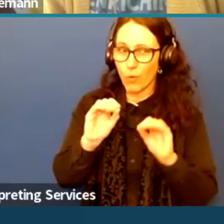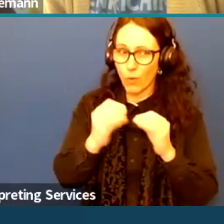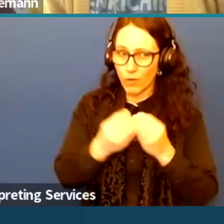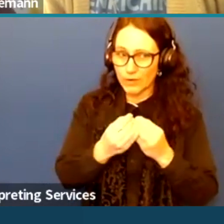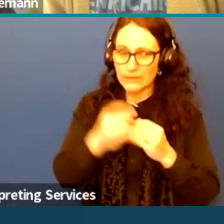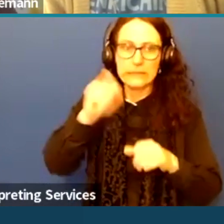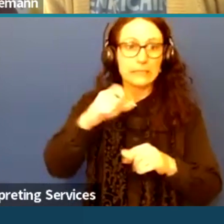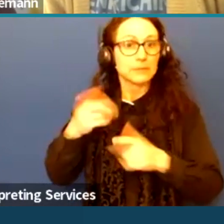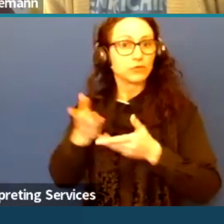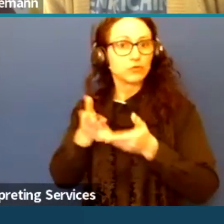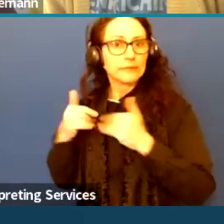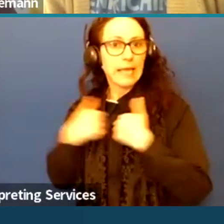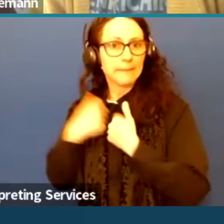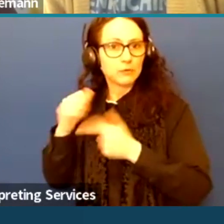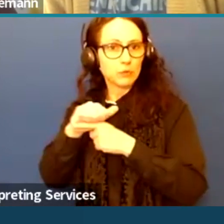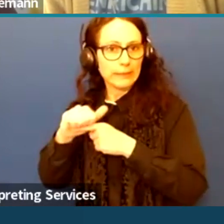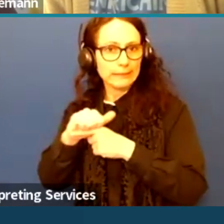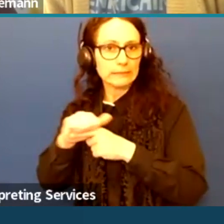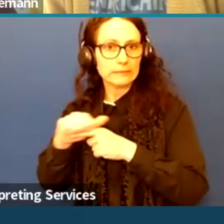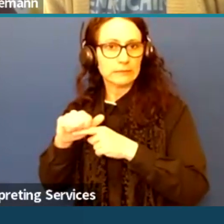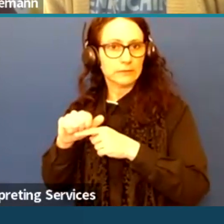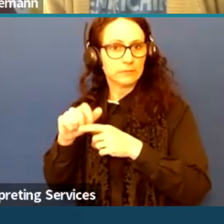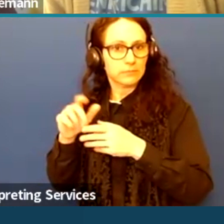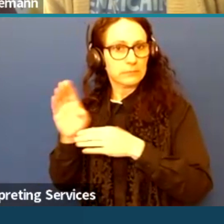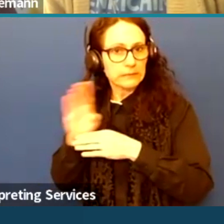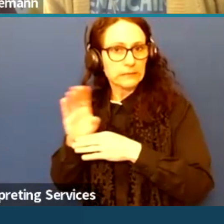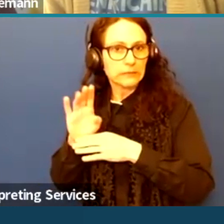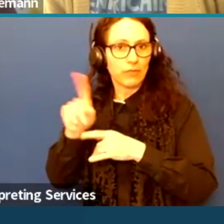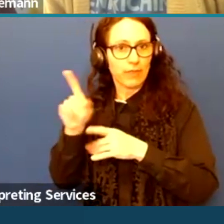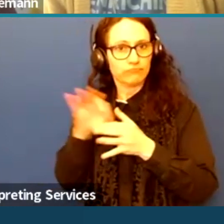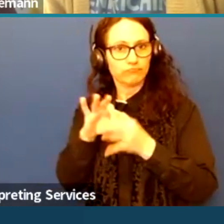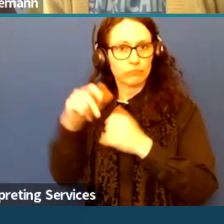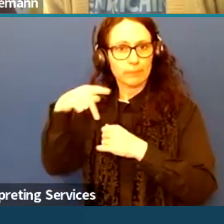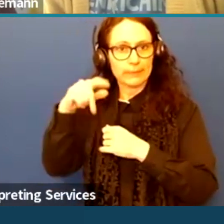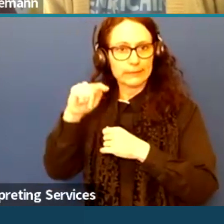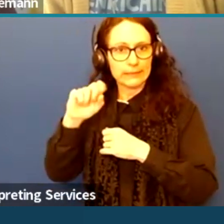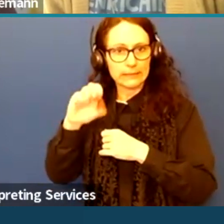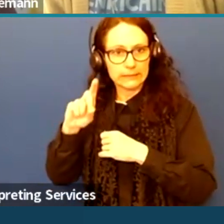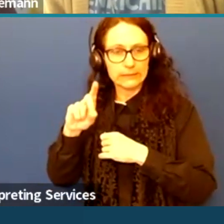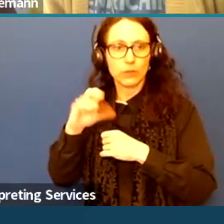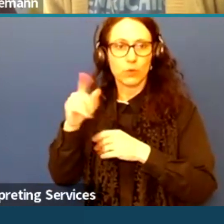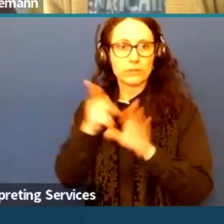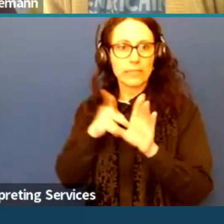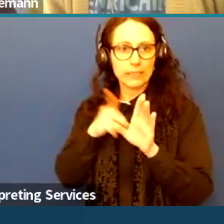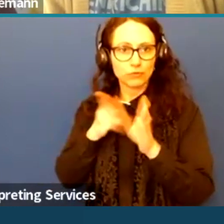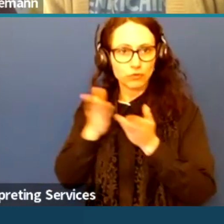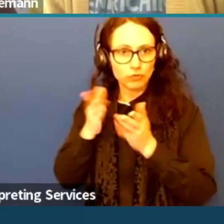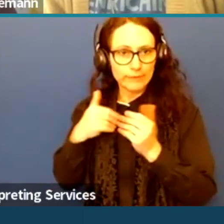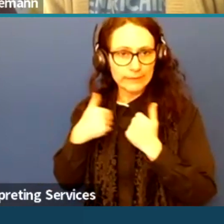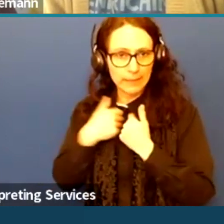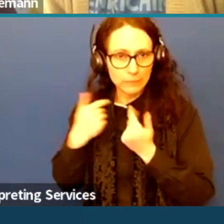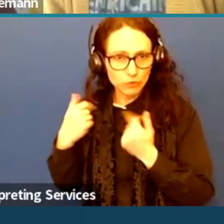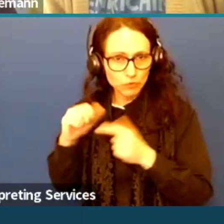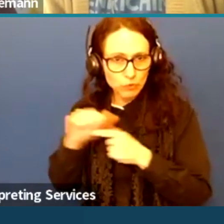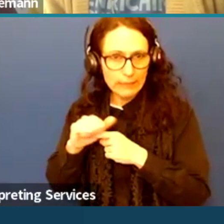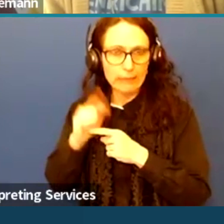training organizations out there that do specifically PTSD or psychiatric service animal training. There are organizations